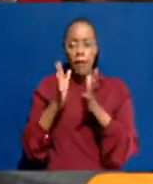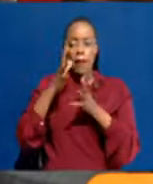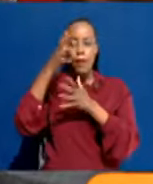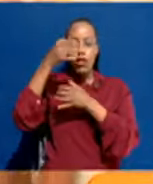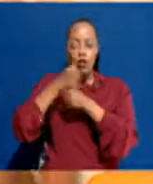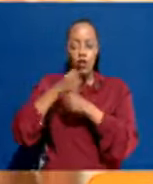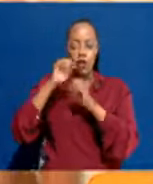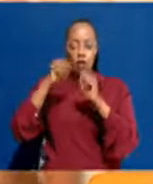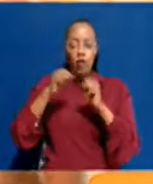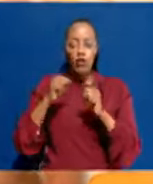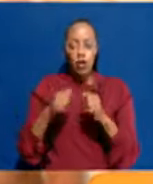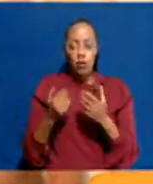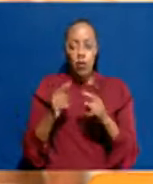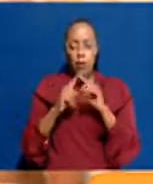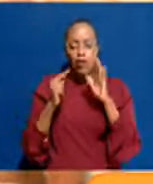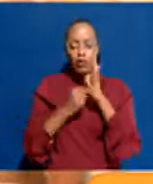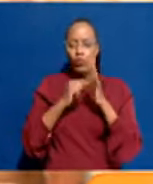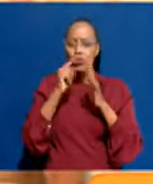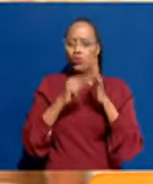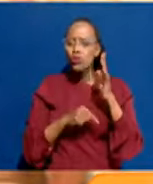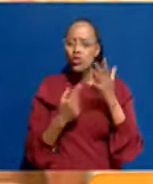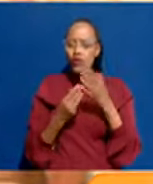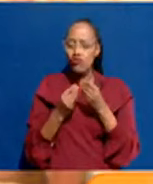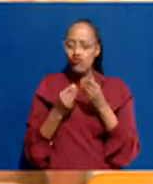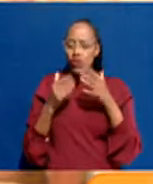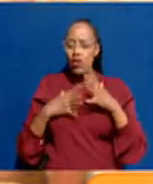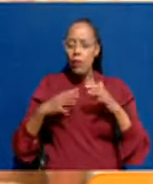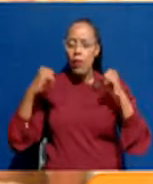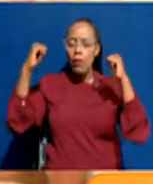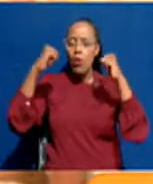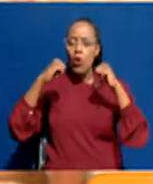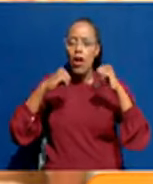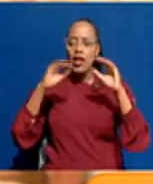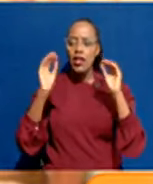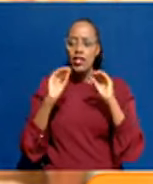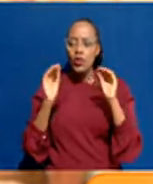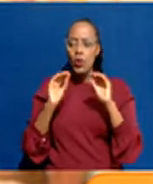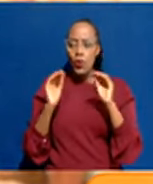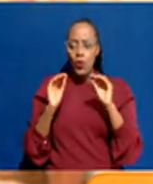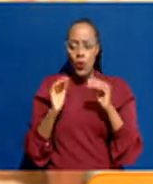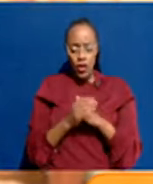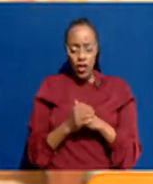confidence. But the point was to get rid of those who disagreed with him, like of course Raila,